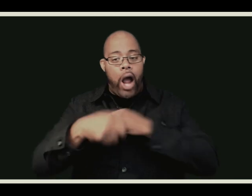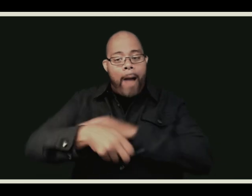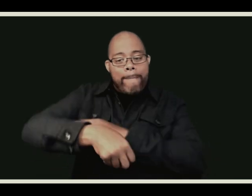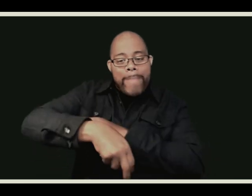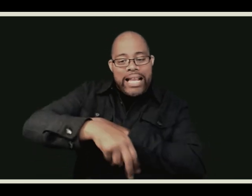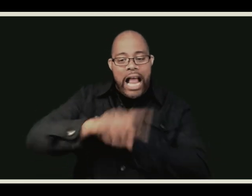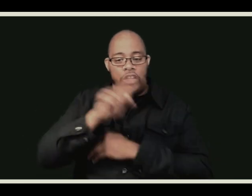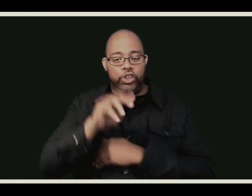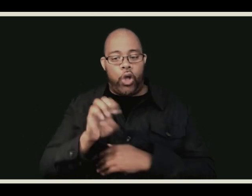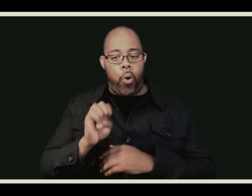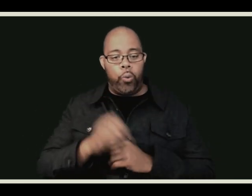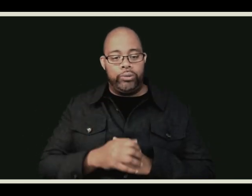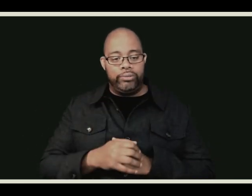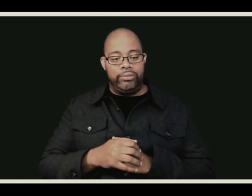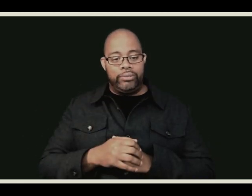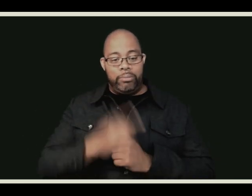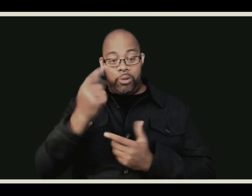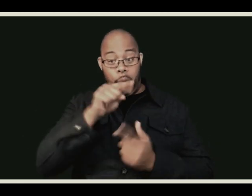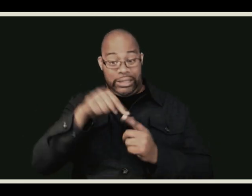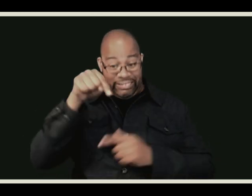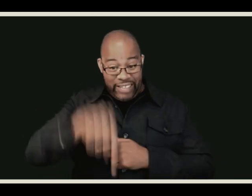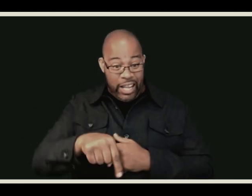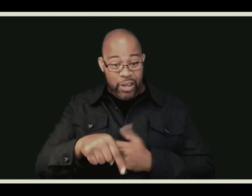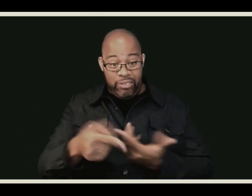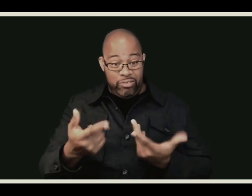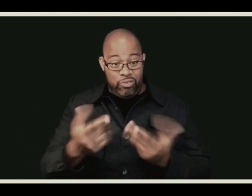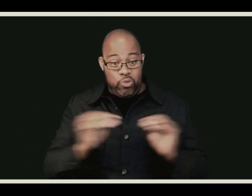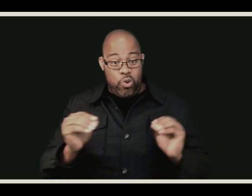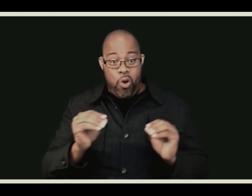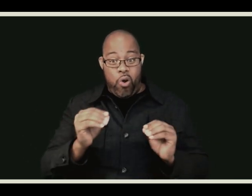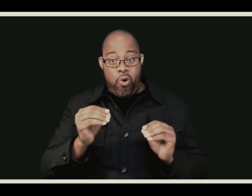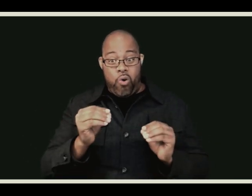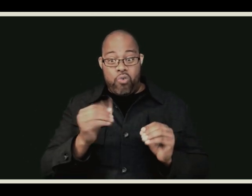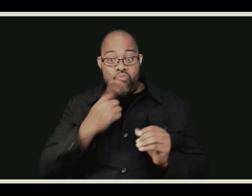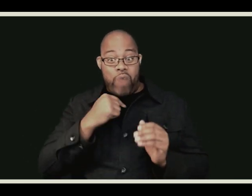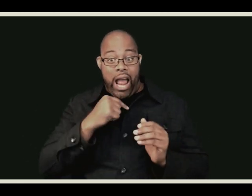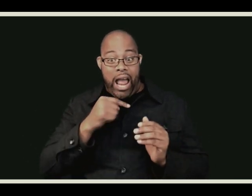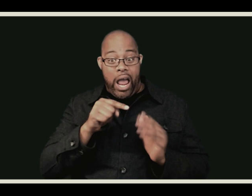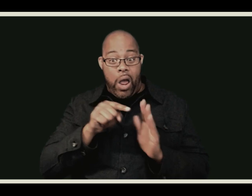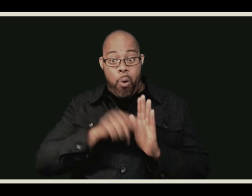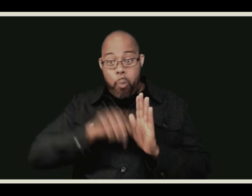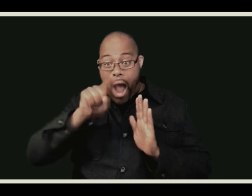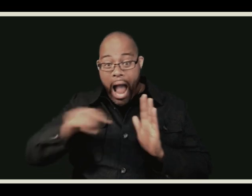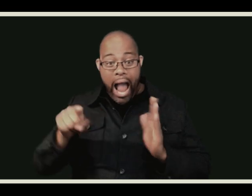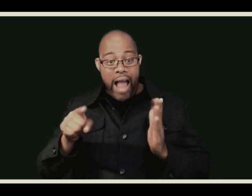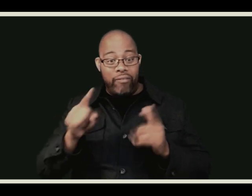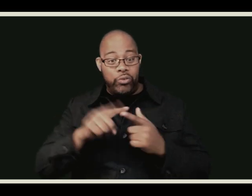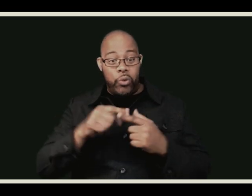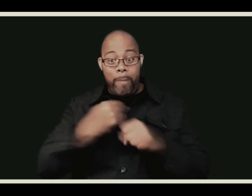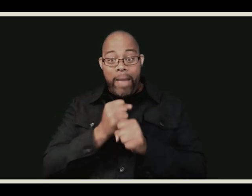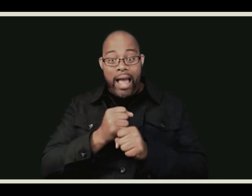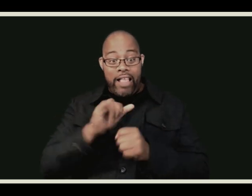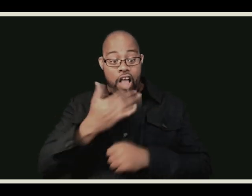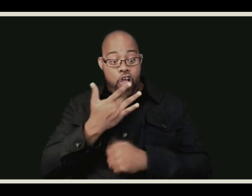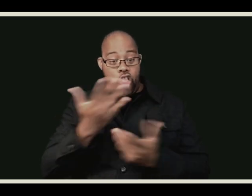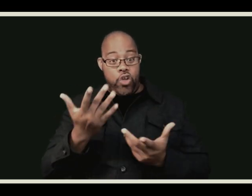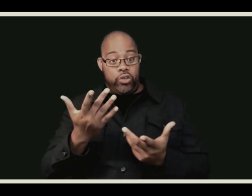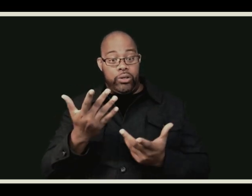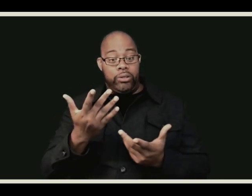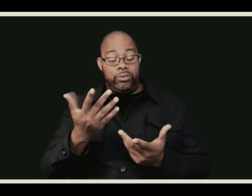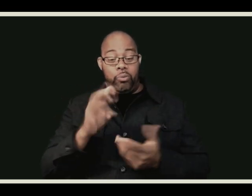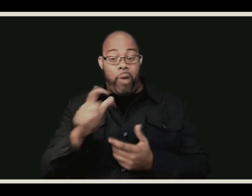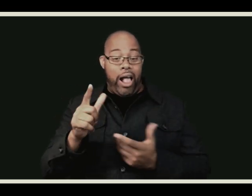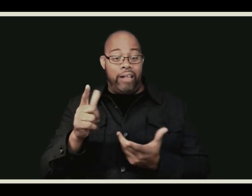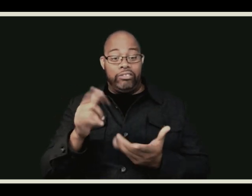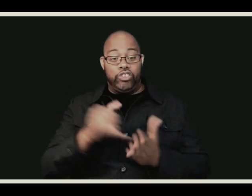midnight zone line. Since when you're down there, there are no red wavelengths to create the color we see as red,